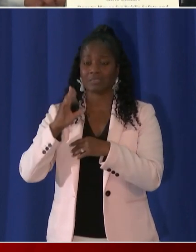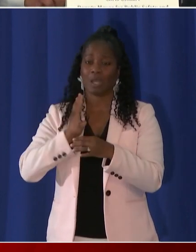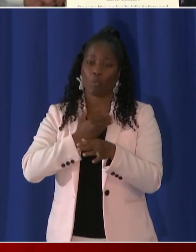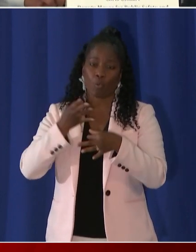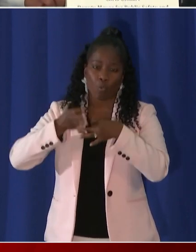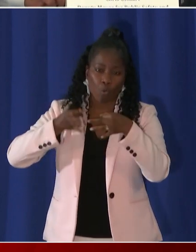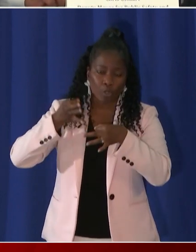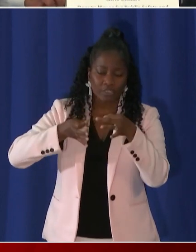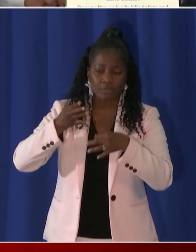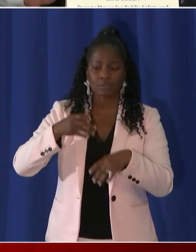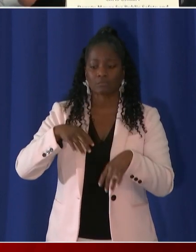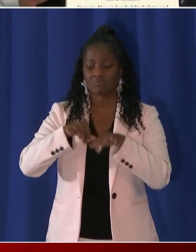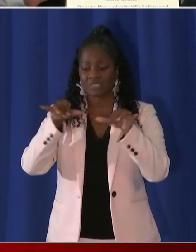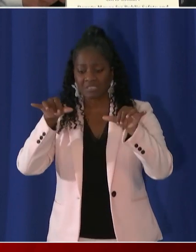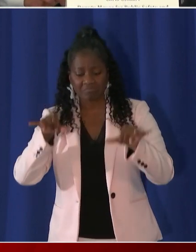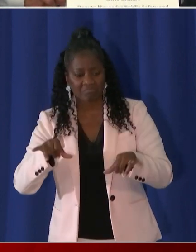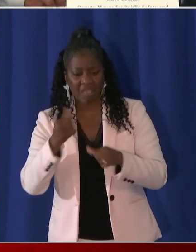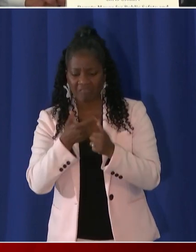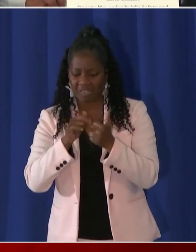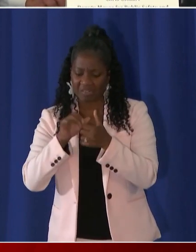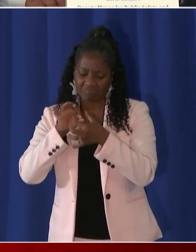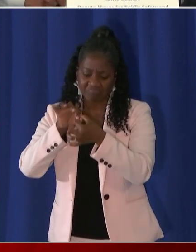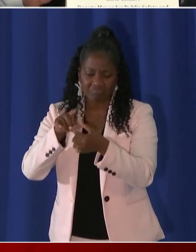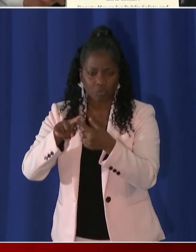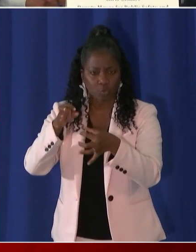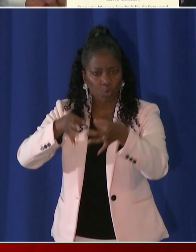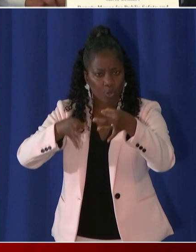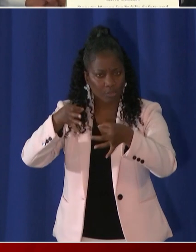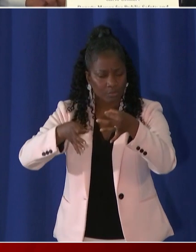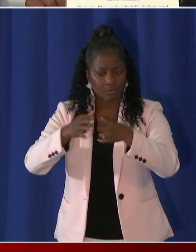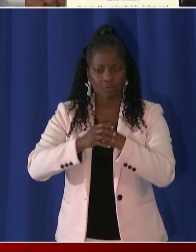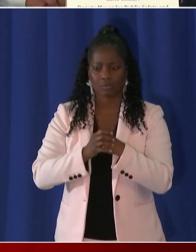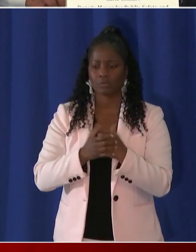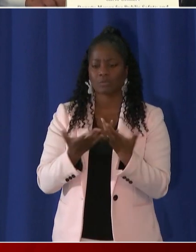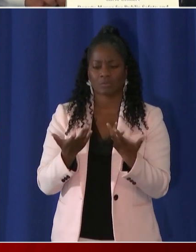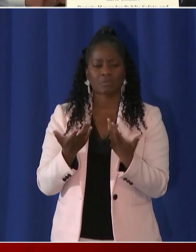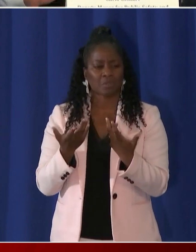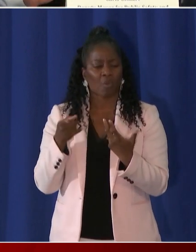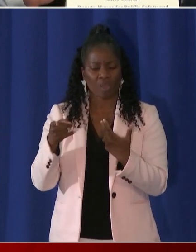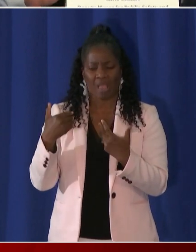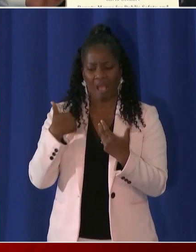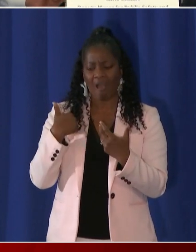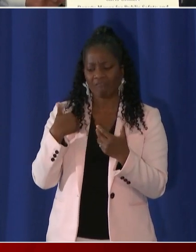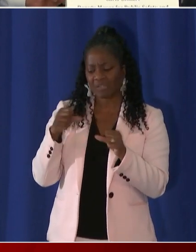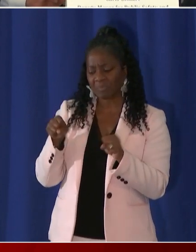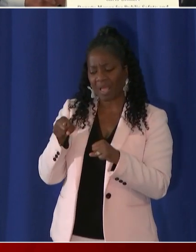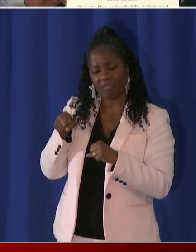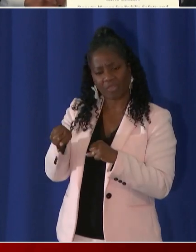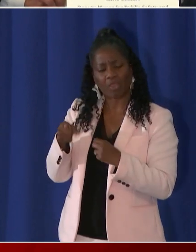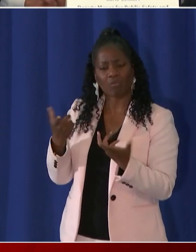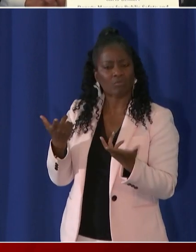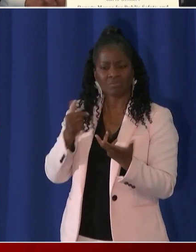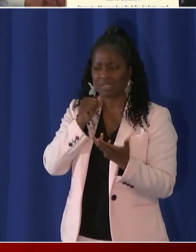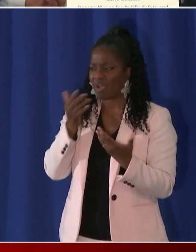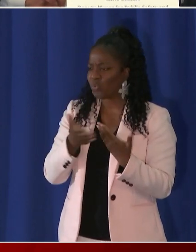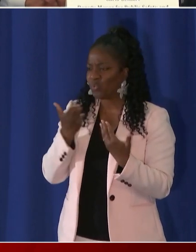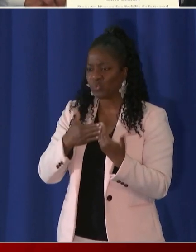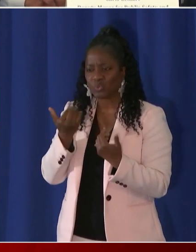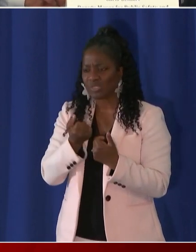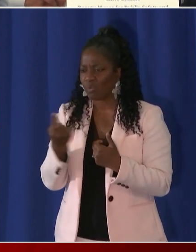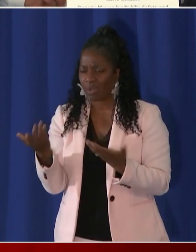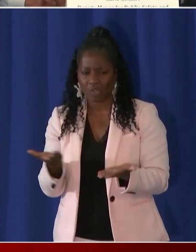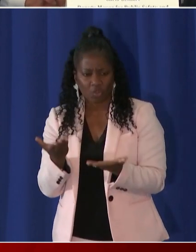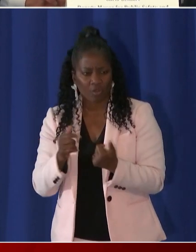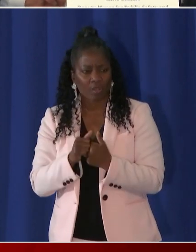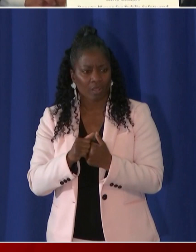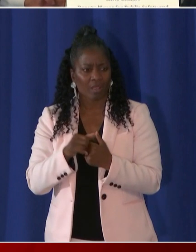court systems and all of that happen around that. We have a lower capacity there. It is not new to anybody here